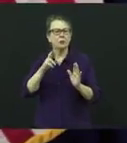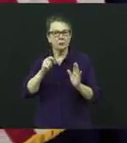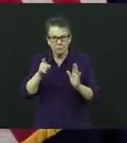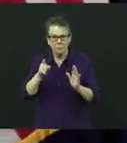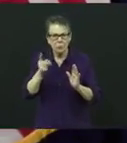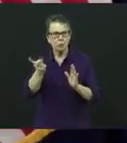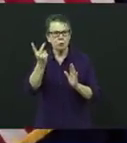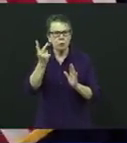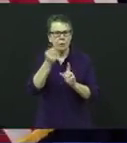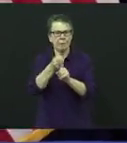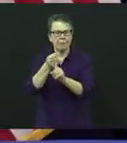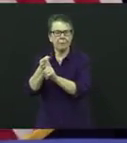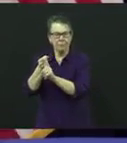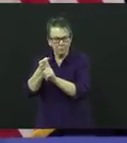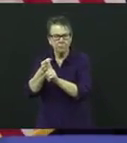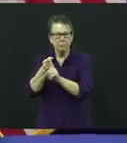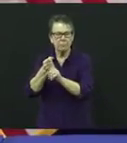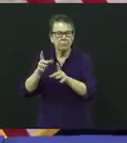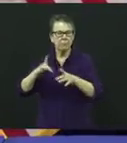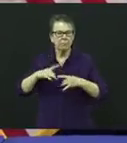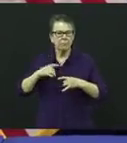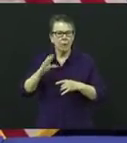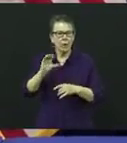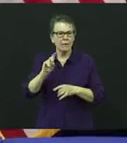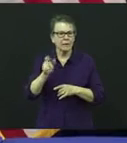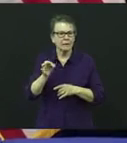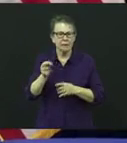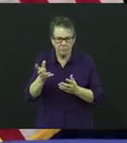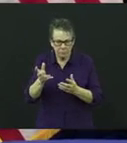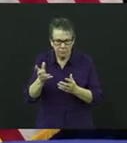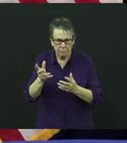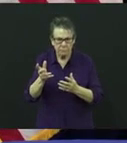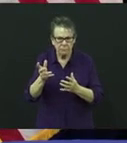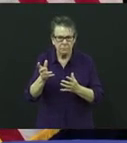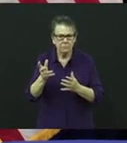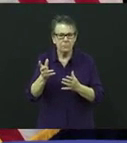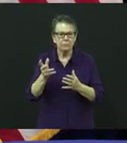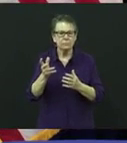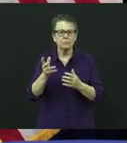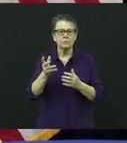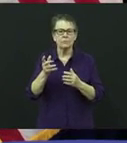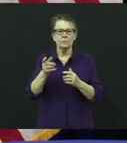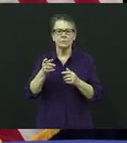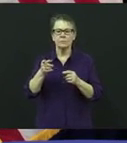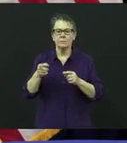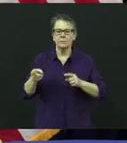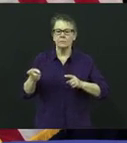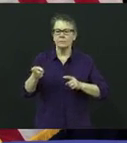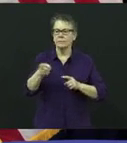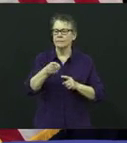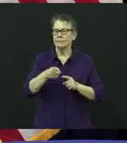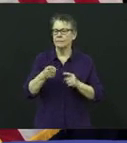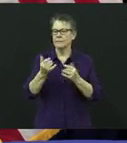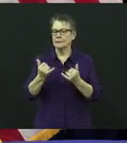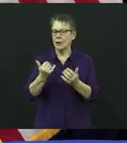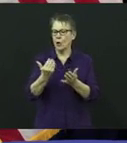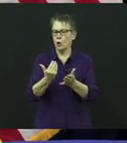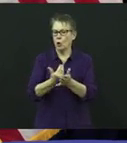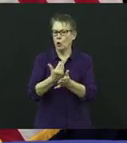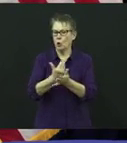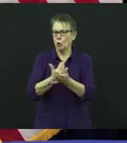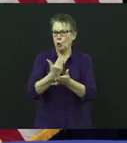very much. Governor, can you say either the town or the county that the Wegmans is in? Manalapan